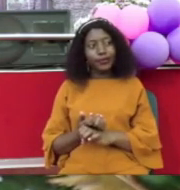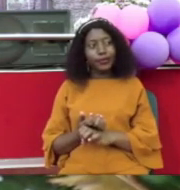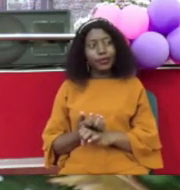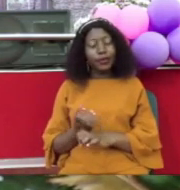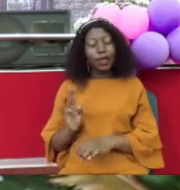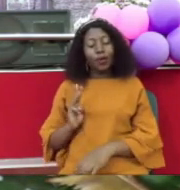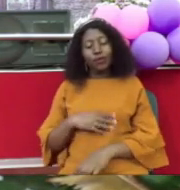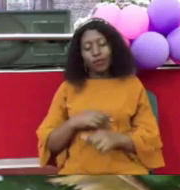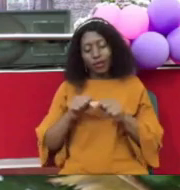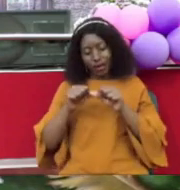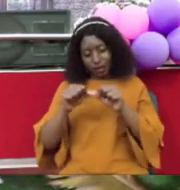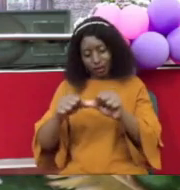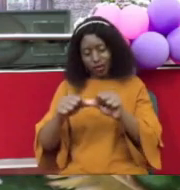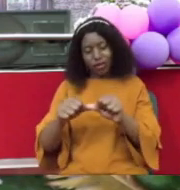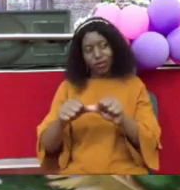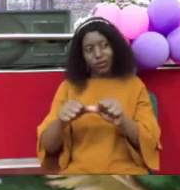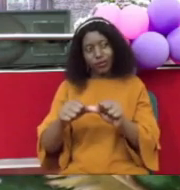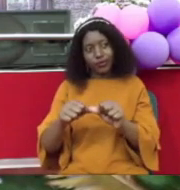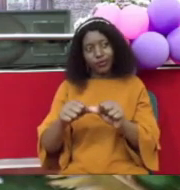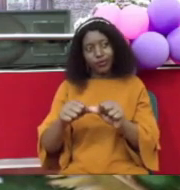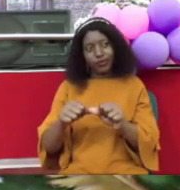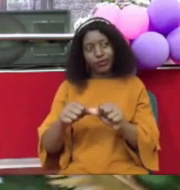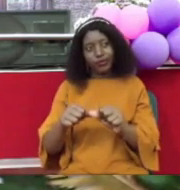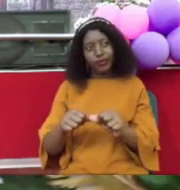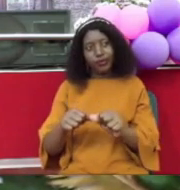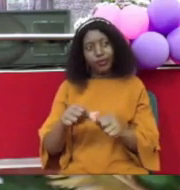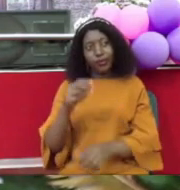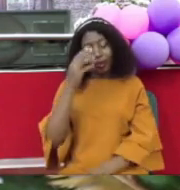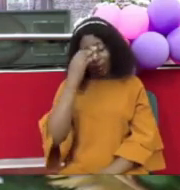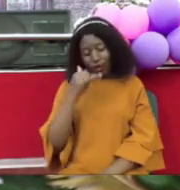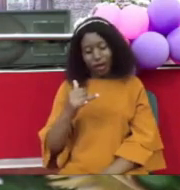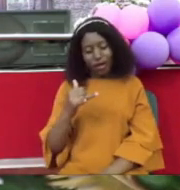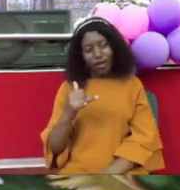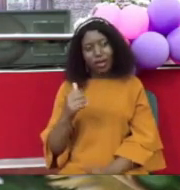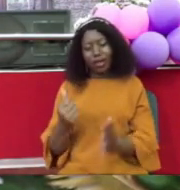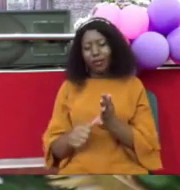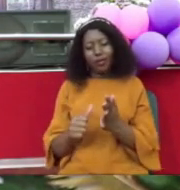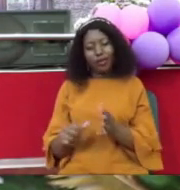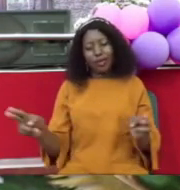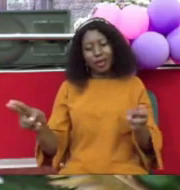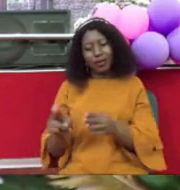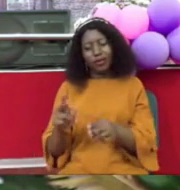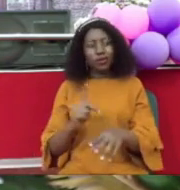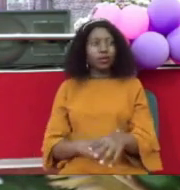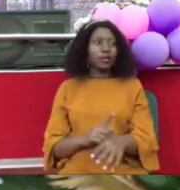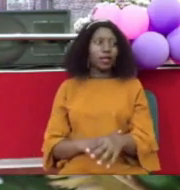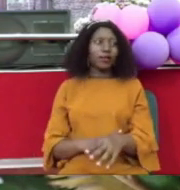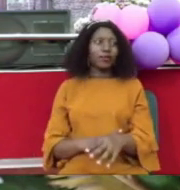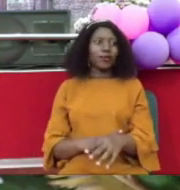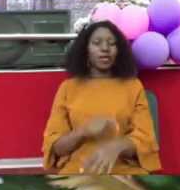on. Tunaendelea mbele. Because he's telling us it's just for a little while. Kwa sababu anatuambia tu ni kwa uchache, ni kwa muda mchache. It's